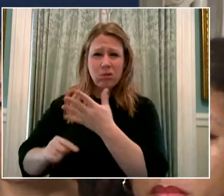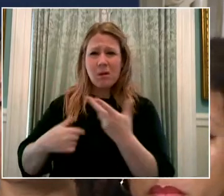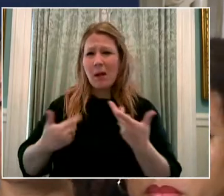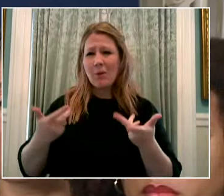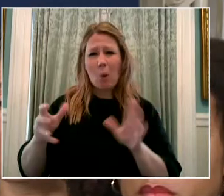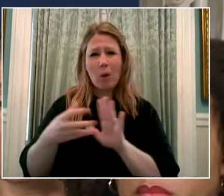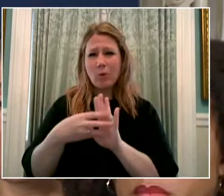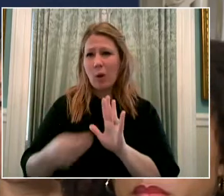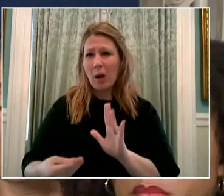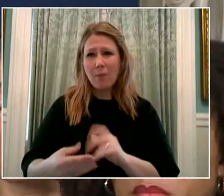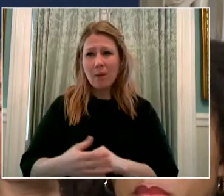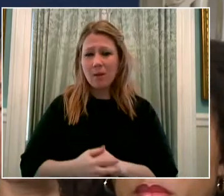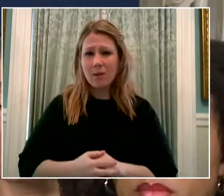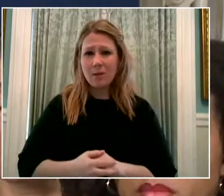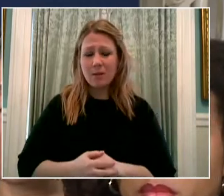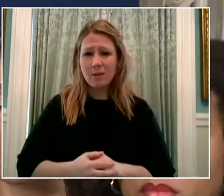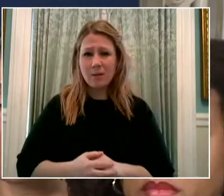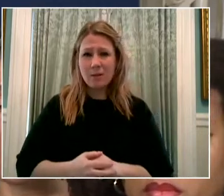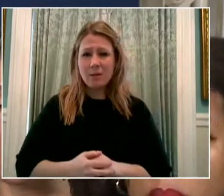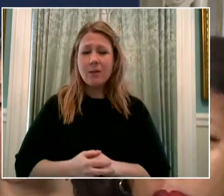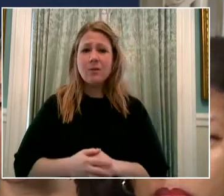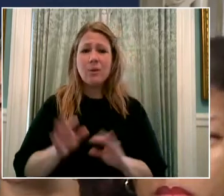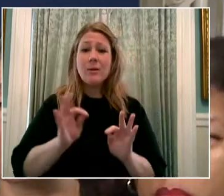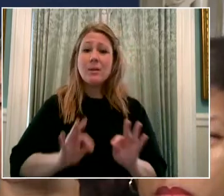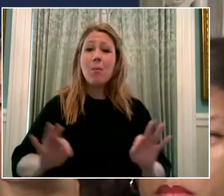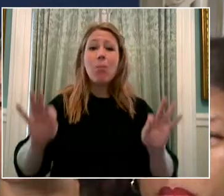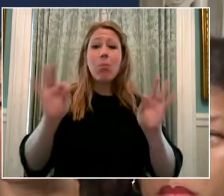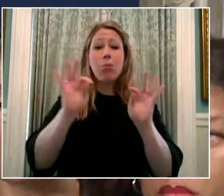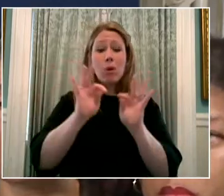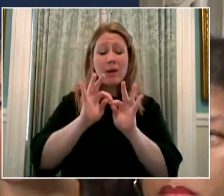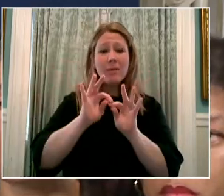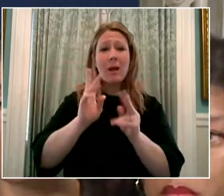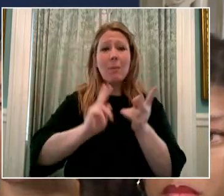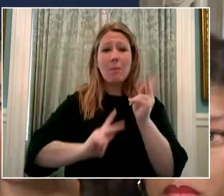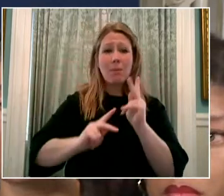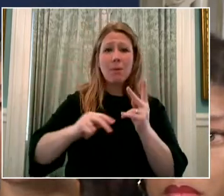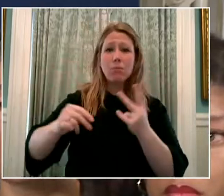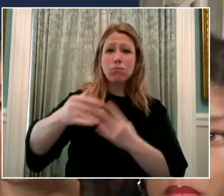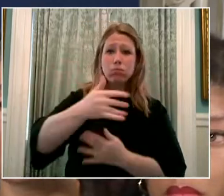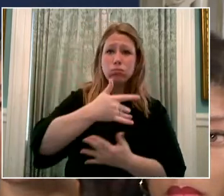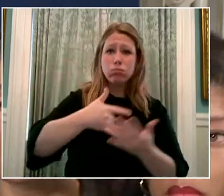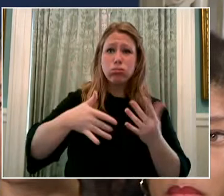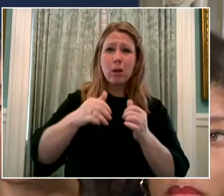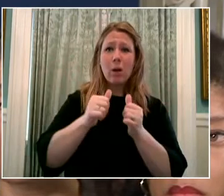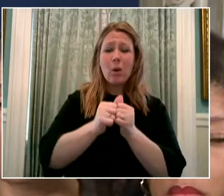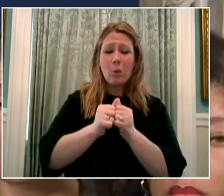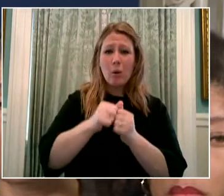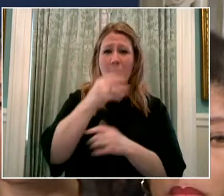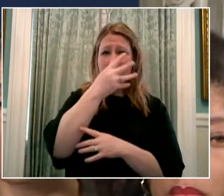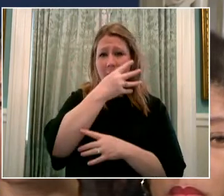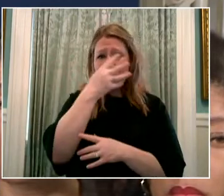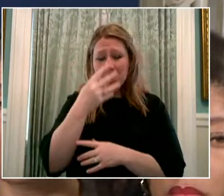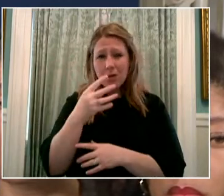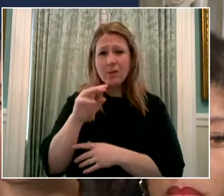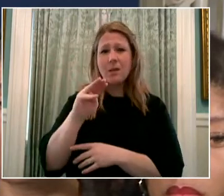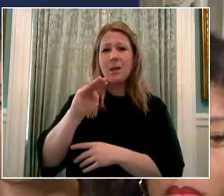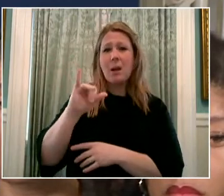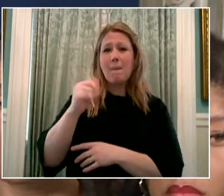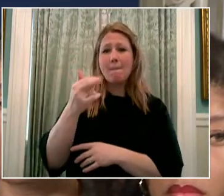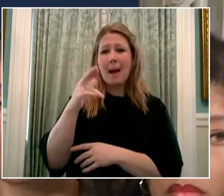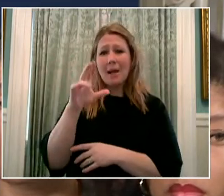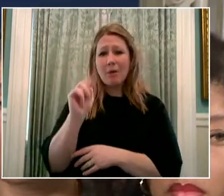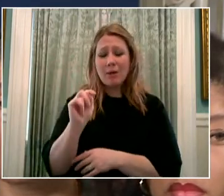children are no different than your children. You're going to see their hopes and dreams are no different than our hopes and dreams. I think the story that the deputy mayor gave of the